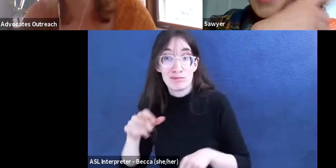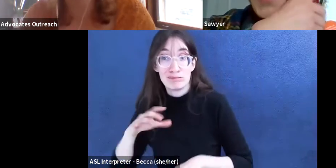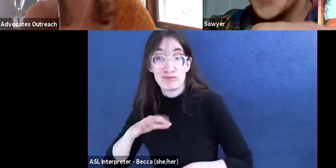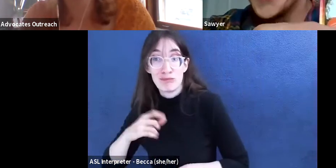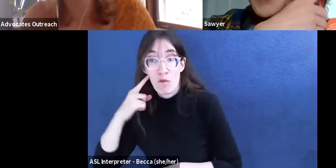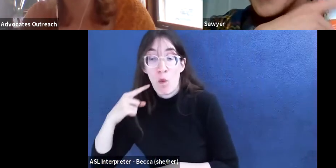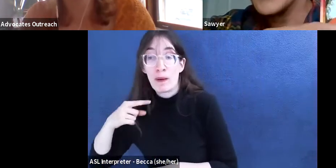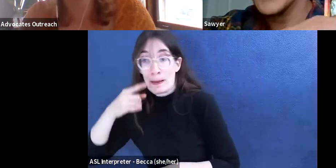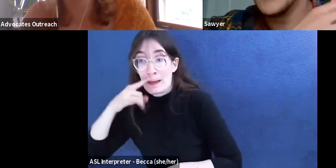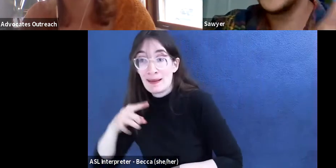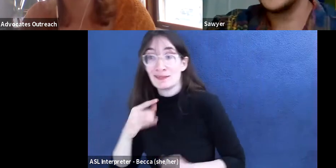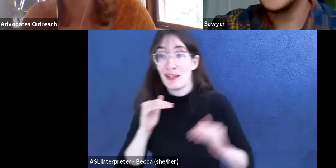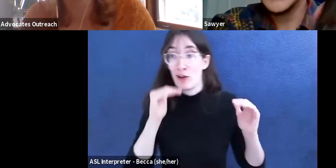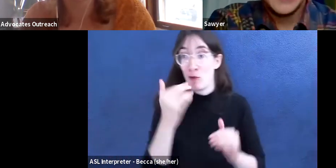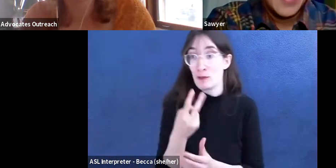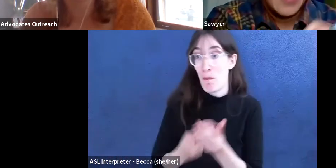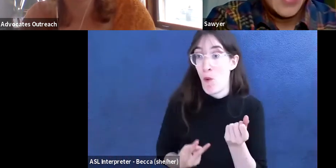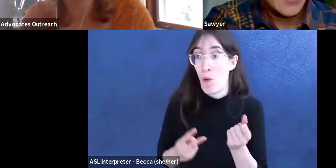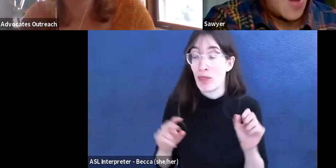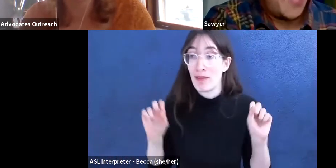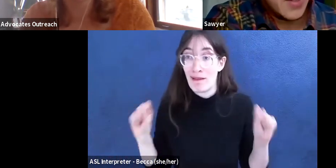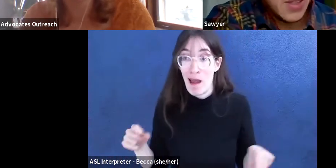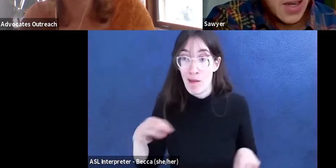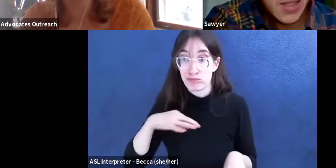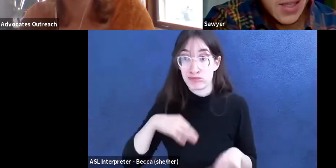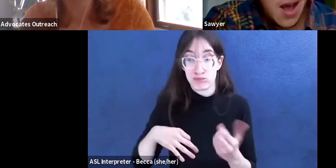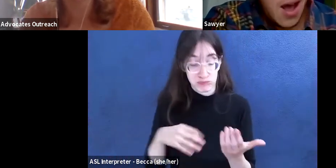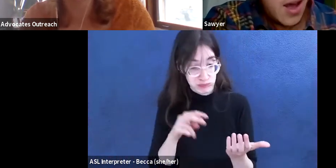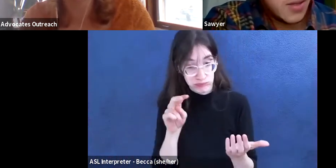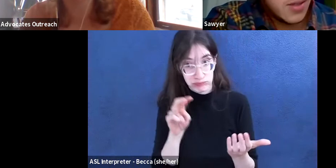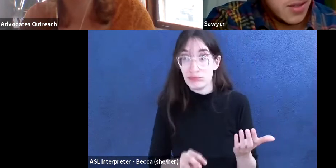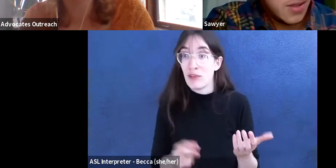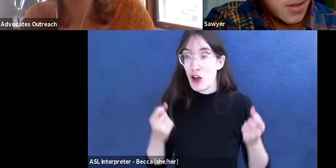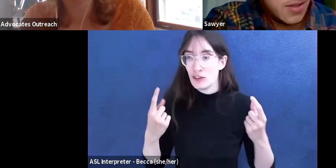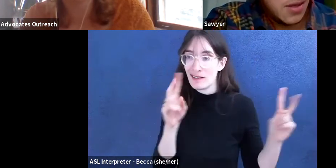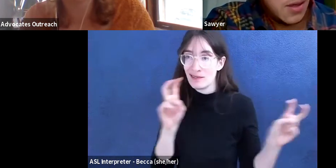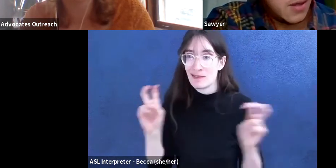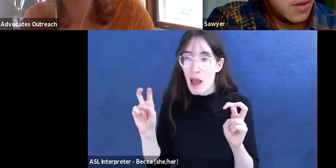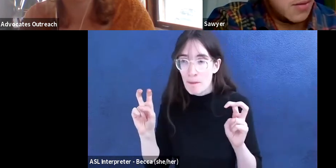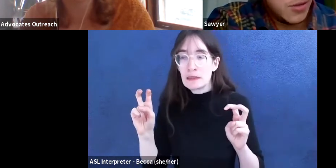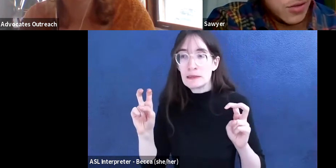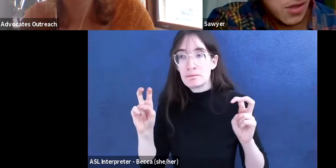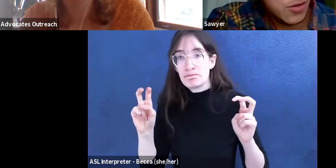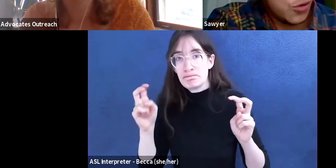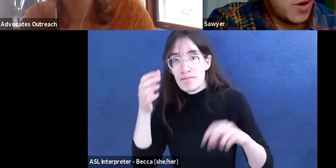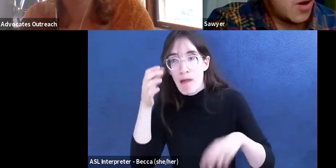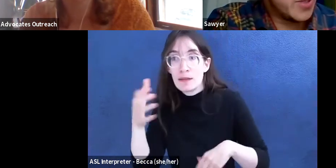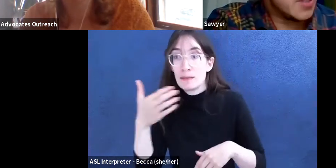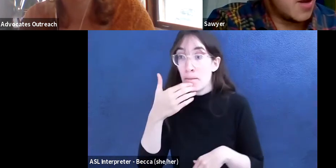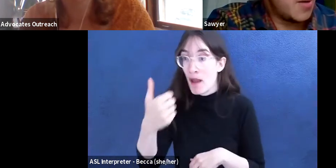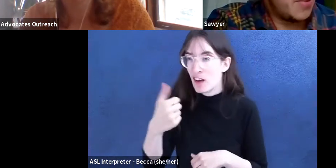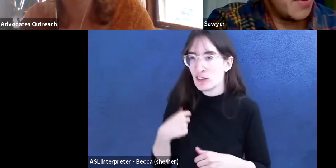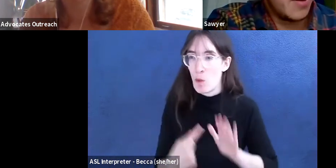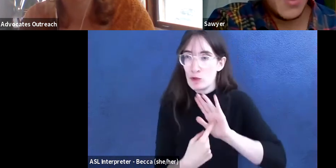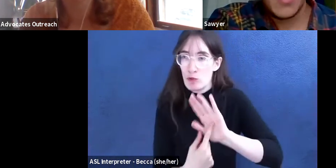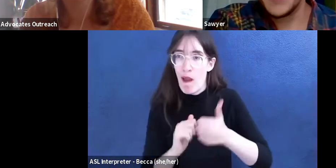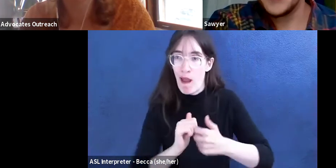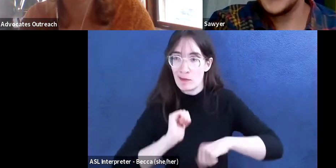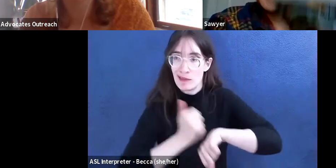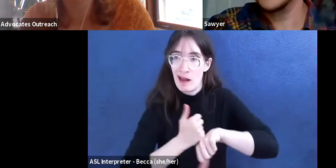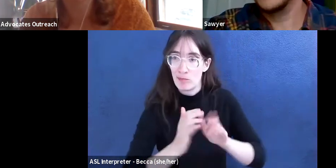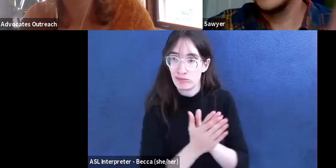and flirting and any of that at those ages, because they're really not. It's adults who come up with those ideas sometimes, and it's